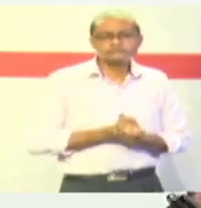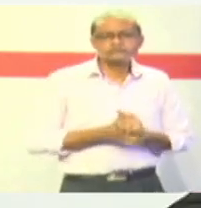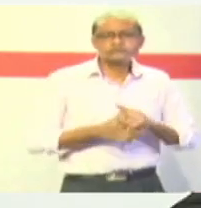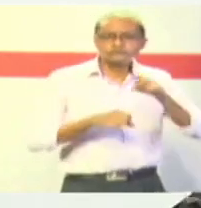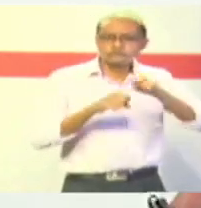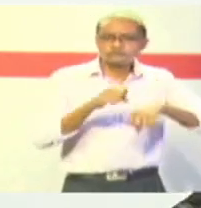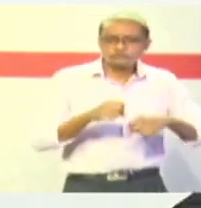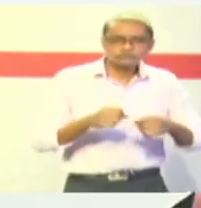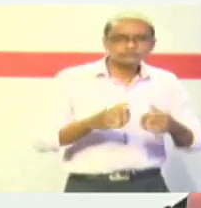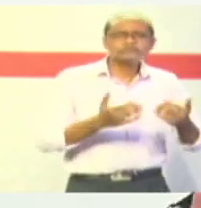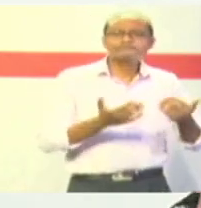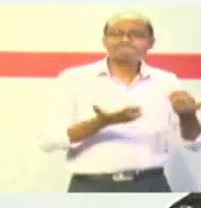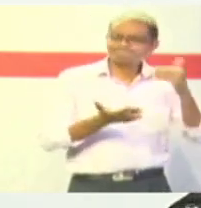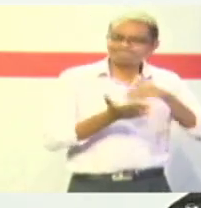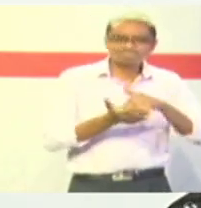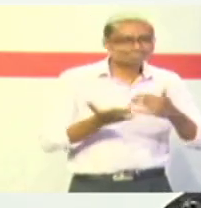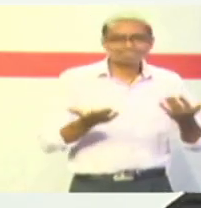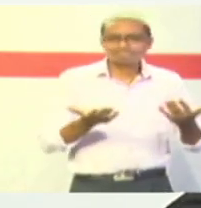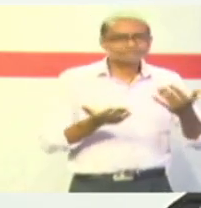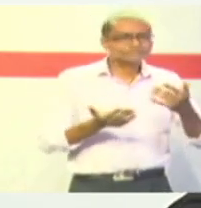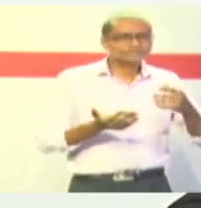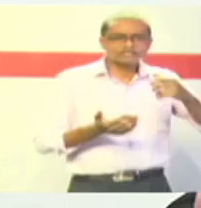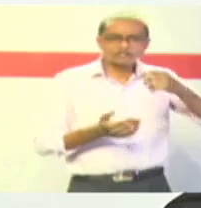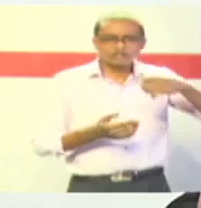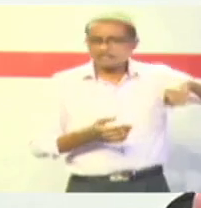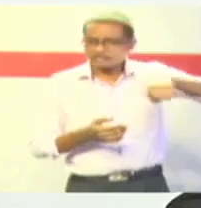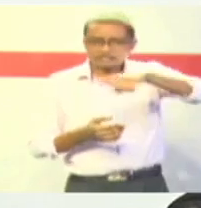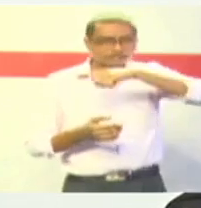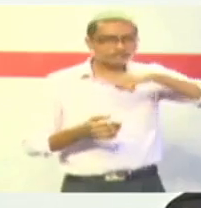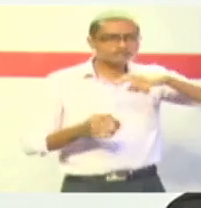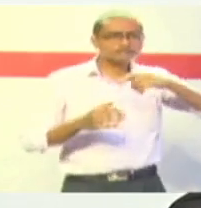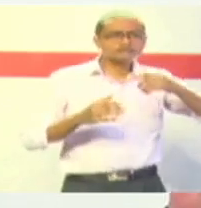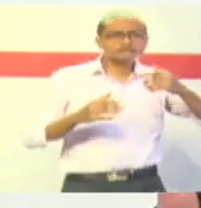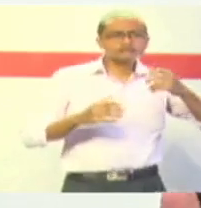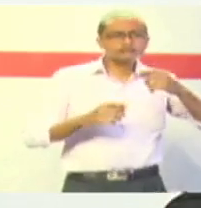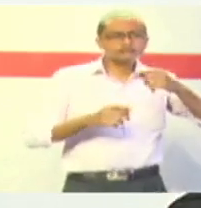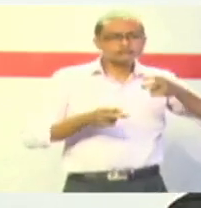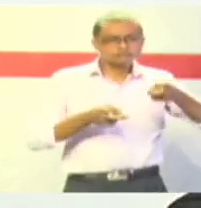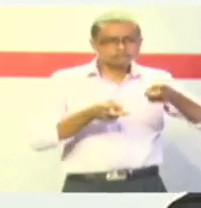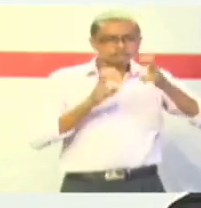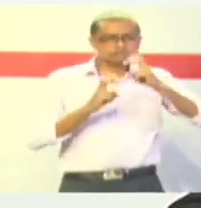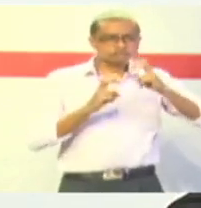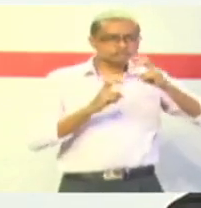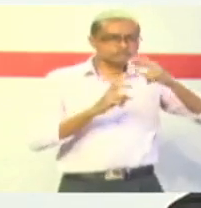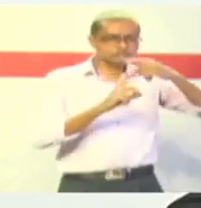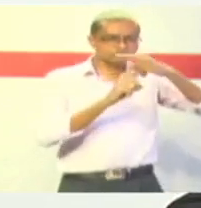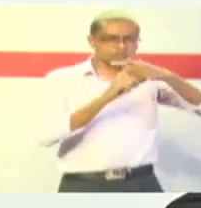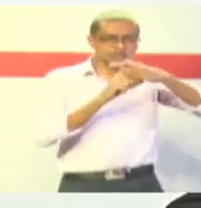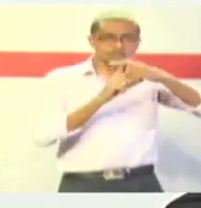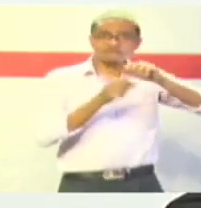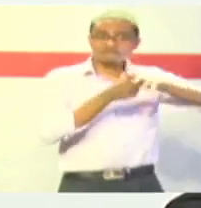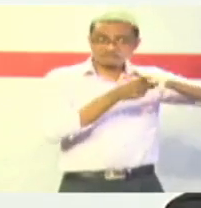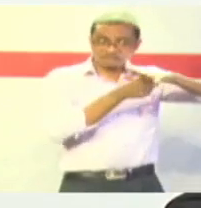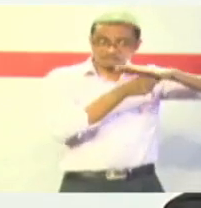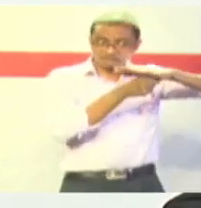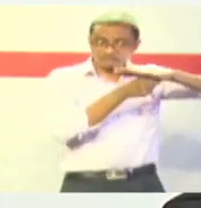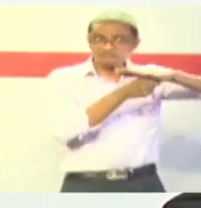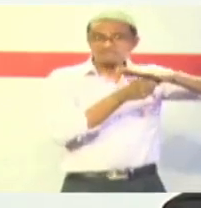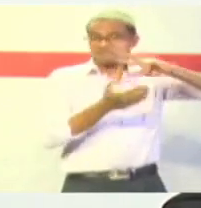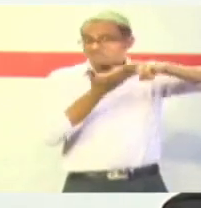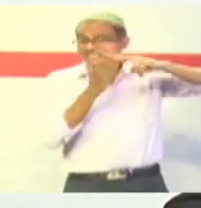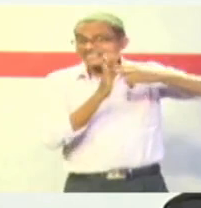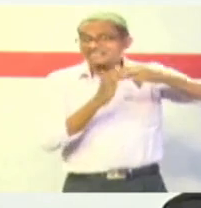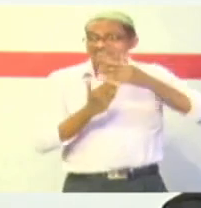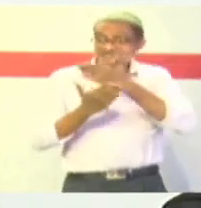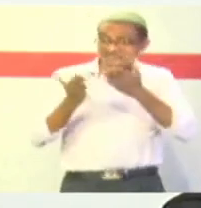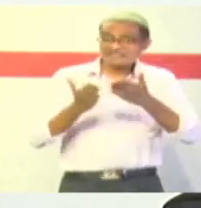again, everyone that dies and having being COVID positive at the time of death doesn't necessarily die of